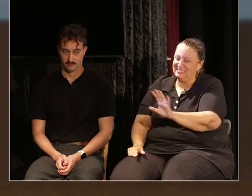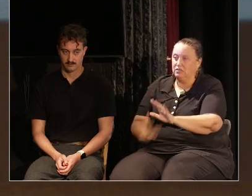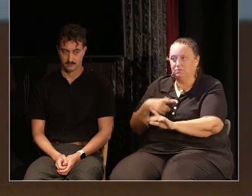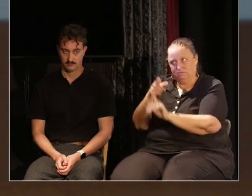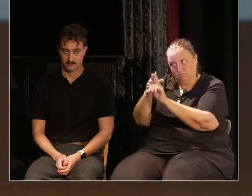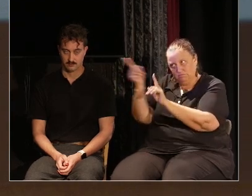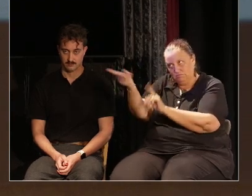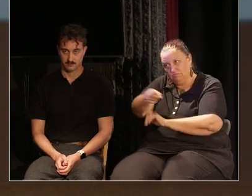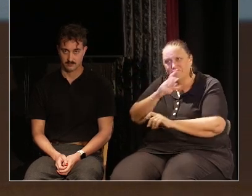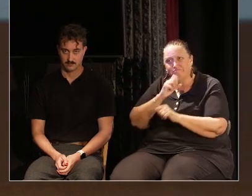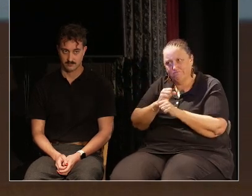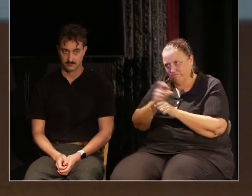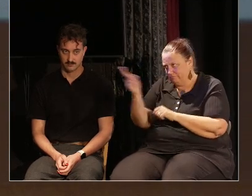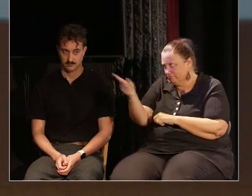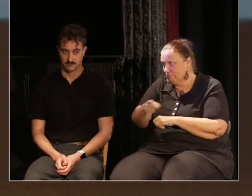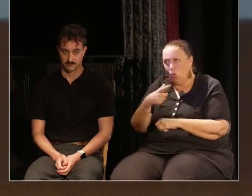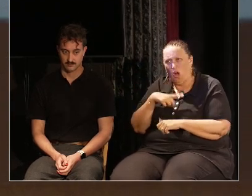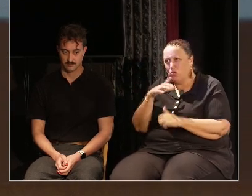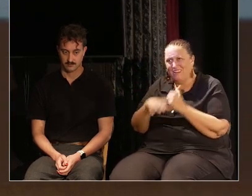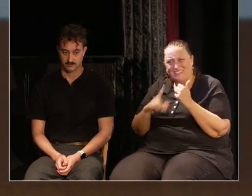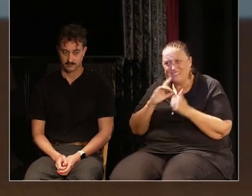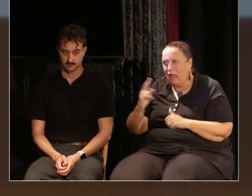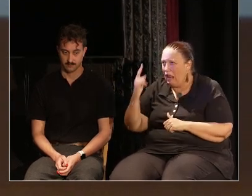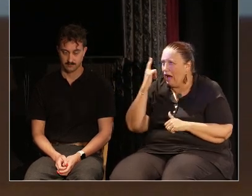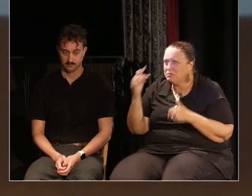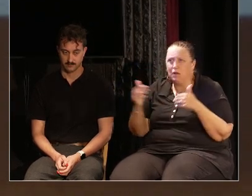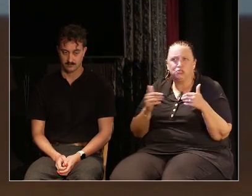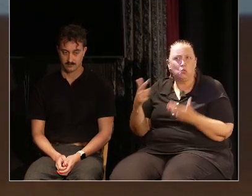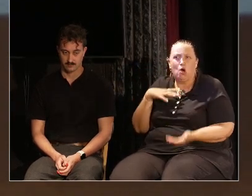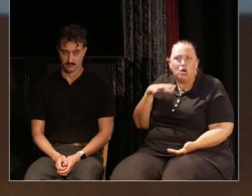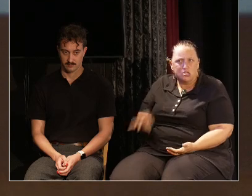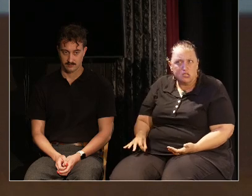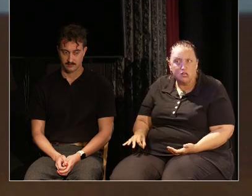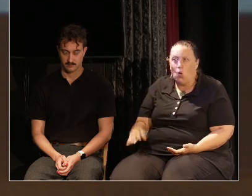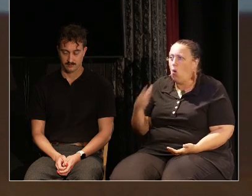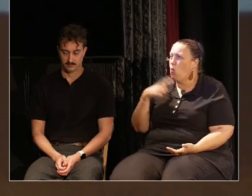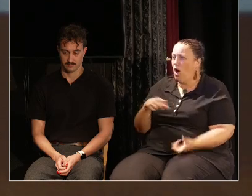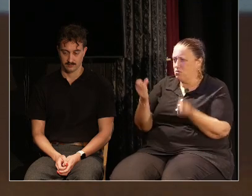to account on this and say, why didn't you mention this in the last budget? Why